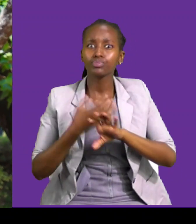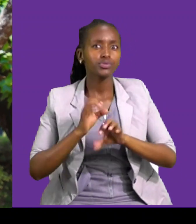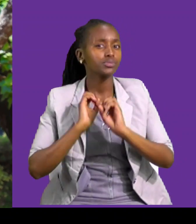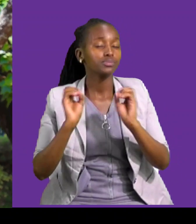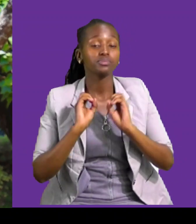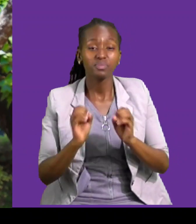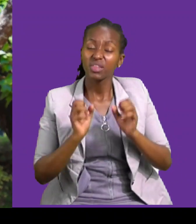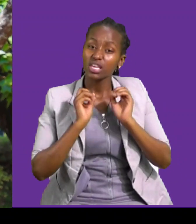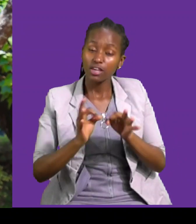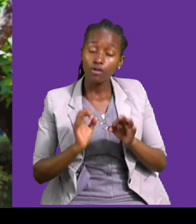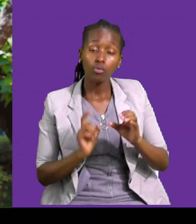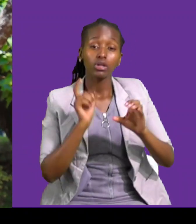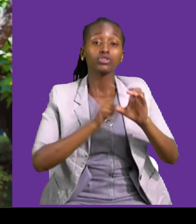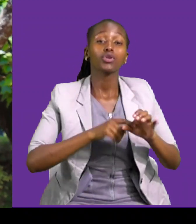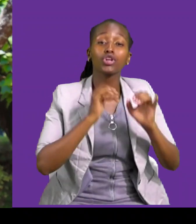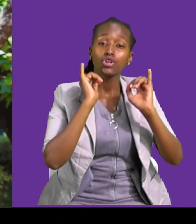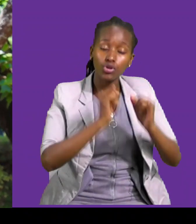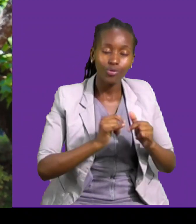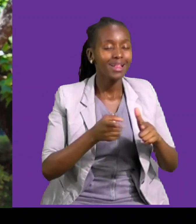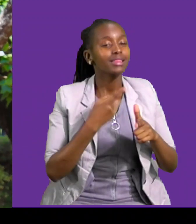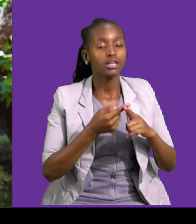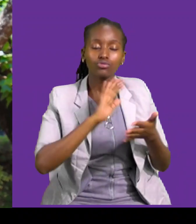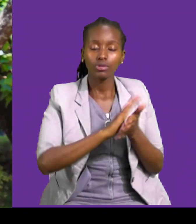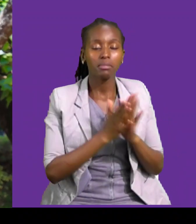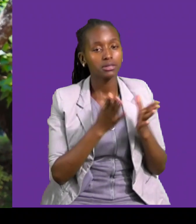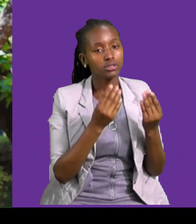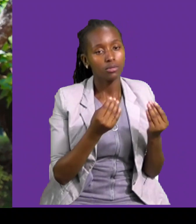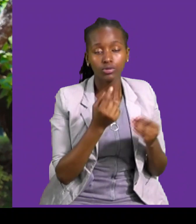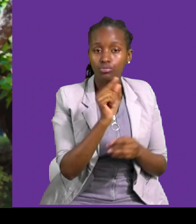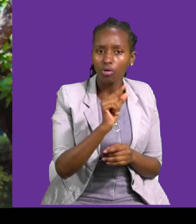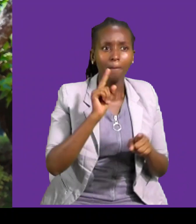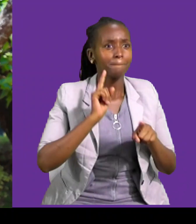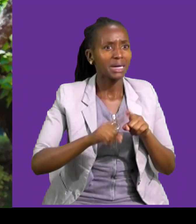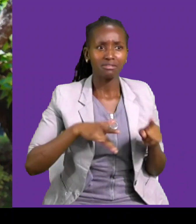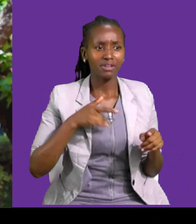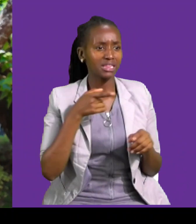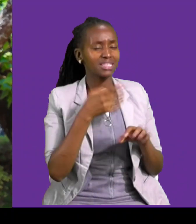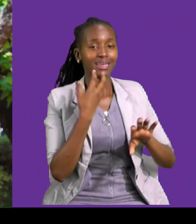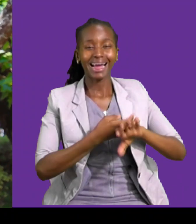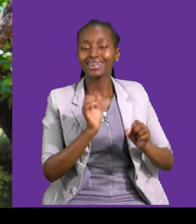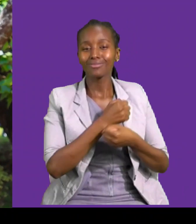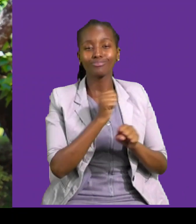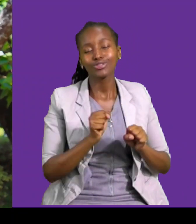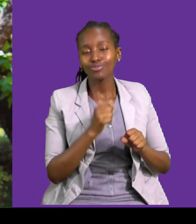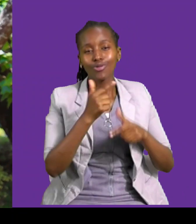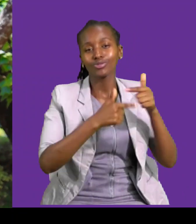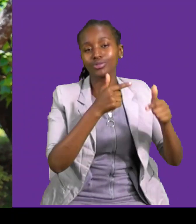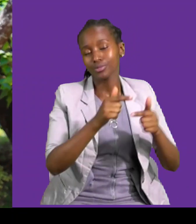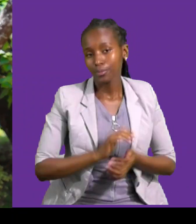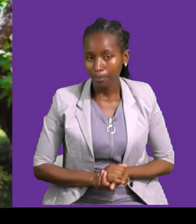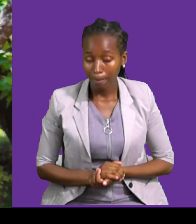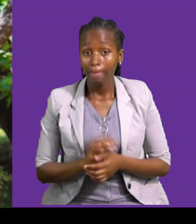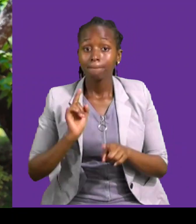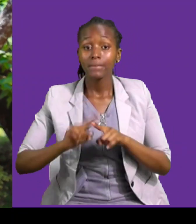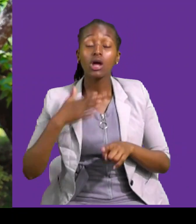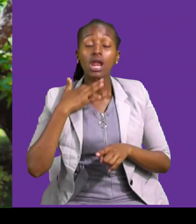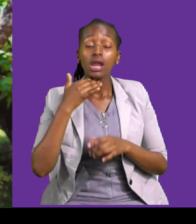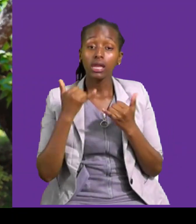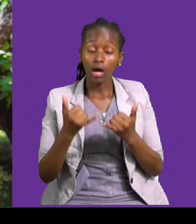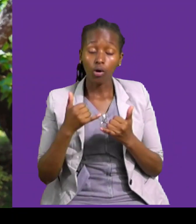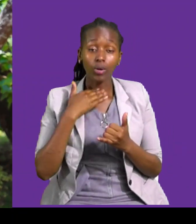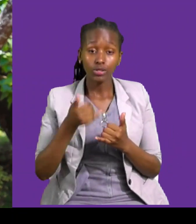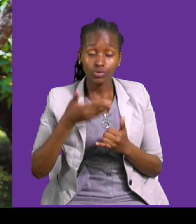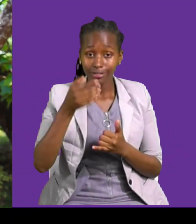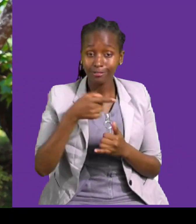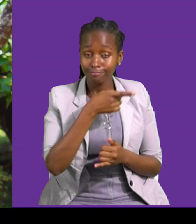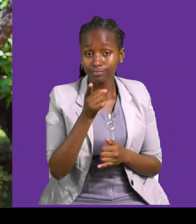field get discouraged. But yeah, so to answer your question, having parallel tracks is a good way to make sure everyone can find